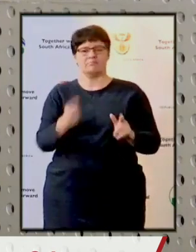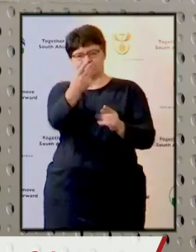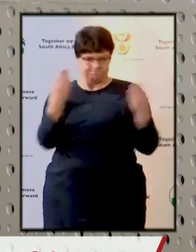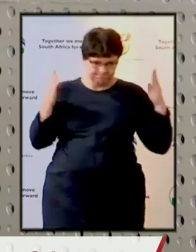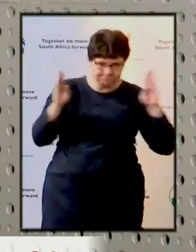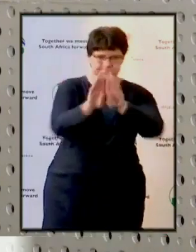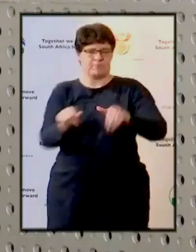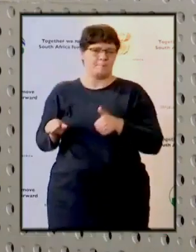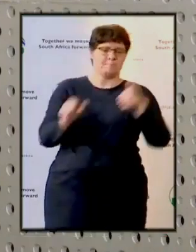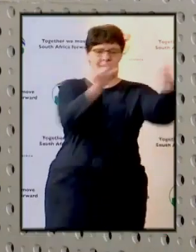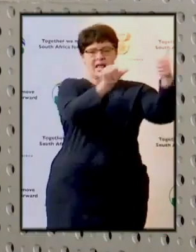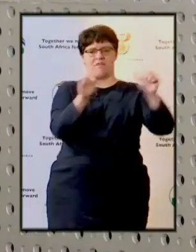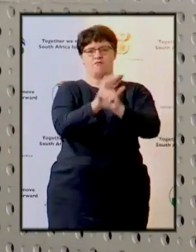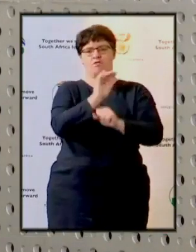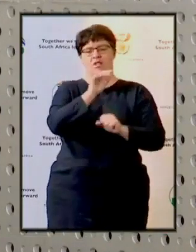level 5?